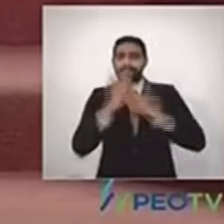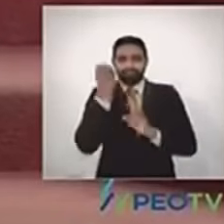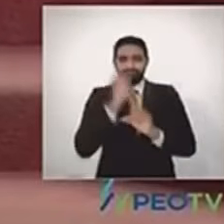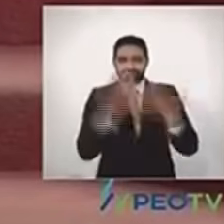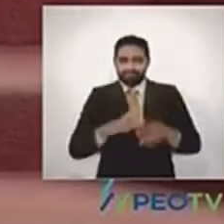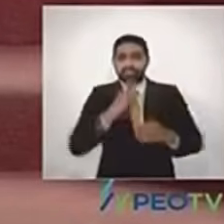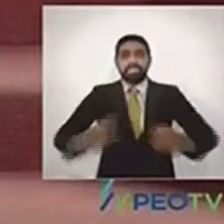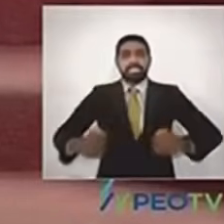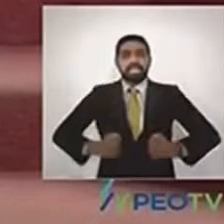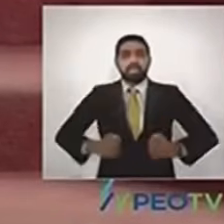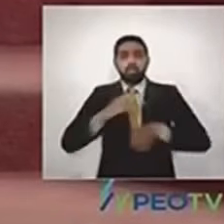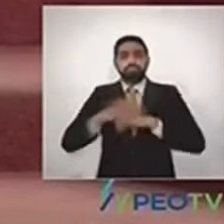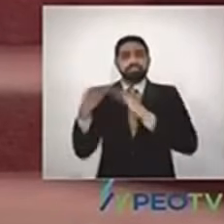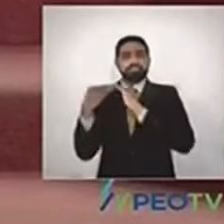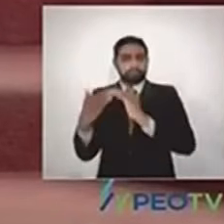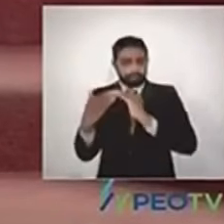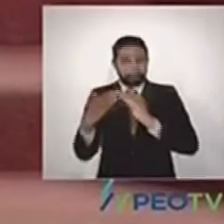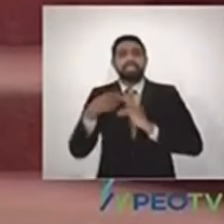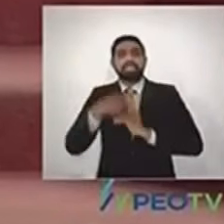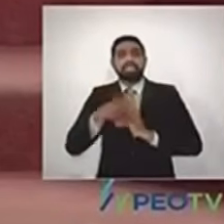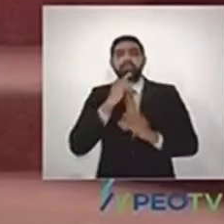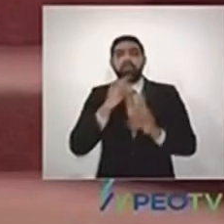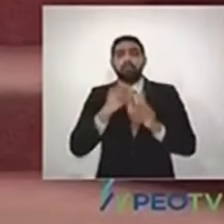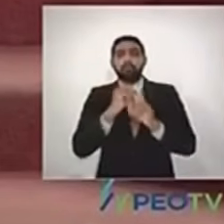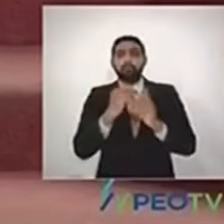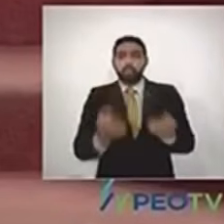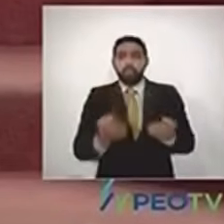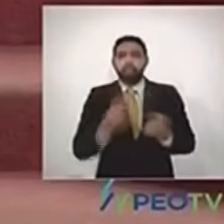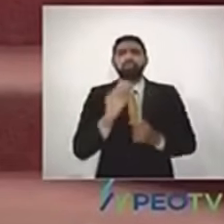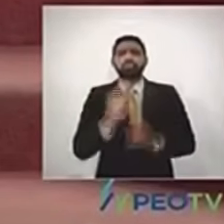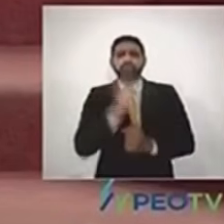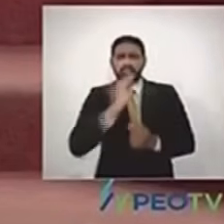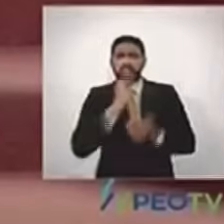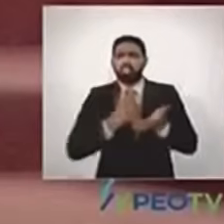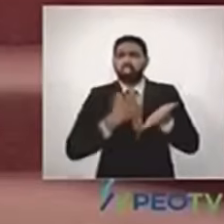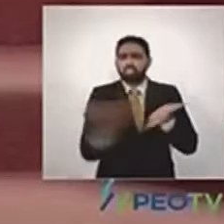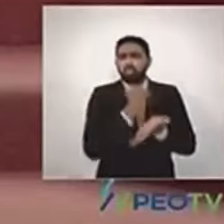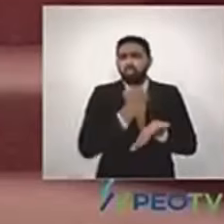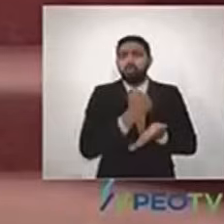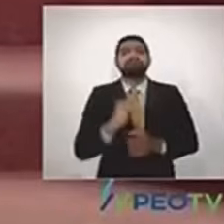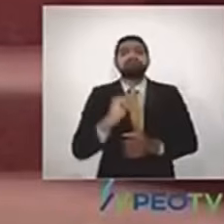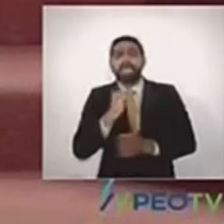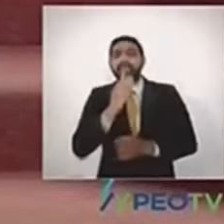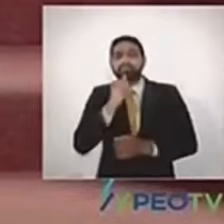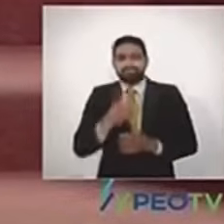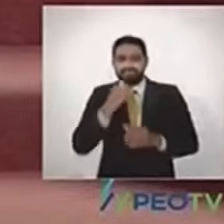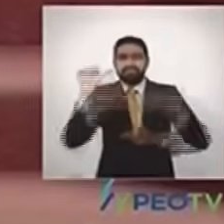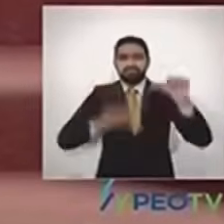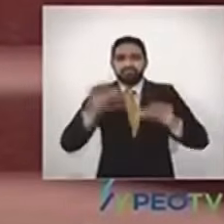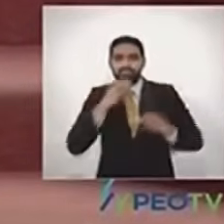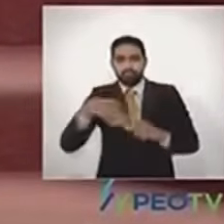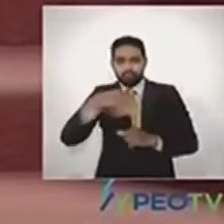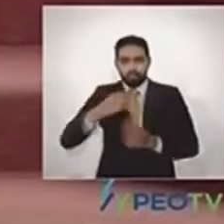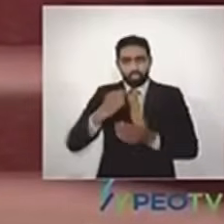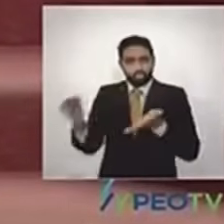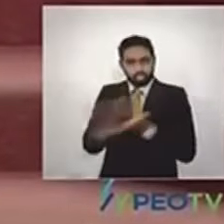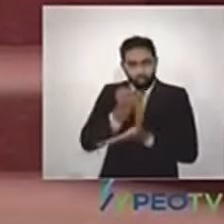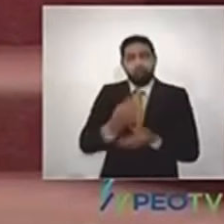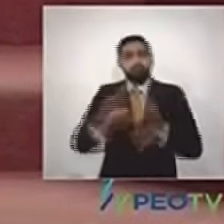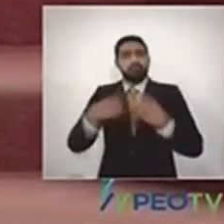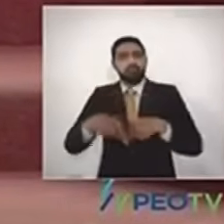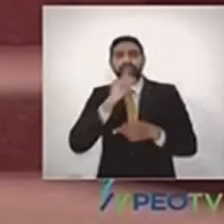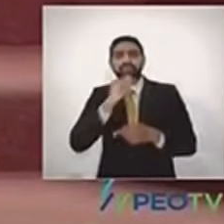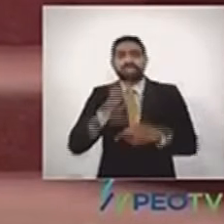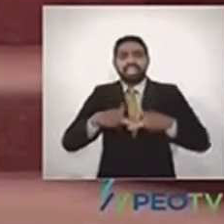be effective when the country fully shifts to organic fertilizer from chemical fertilizer. When Honorable President Gotabaya Rajapaksa declared open the